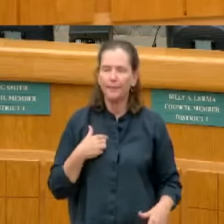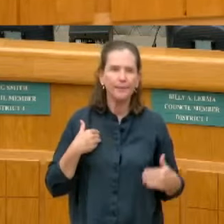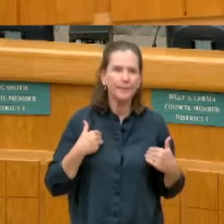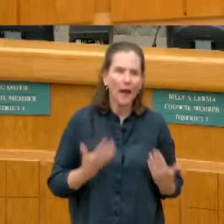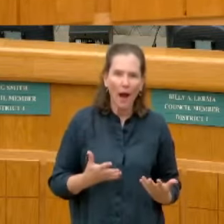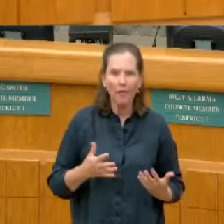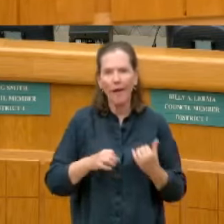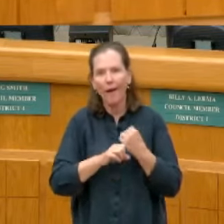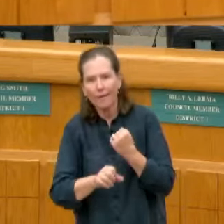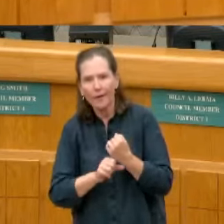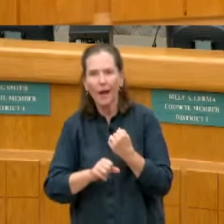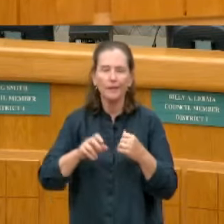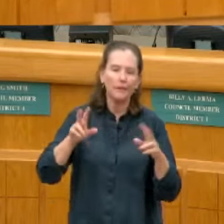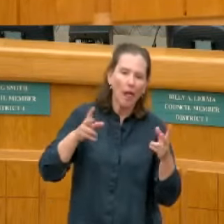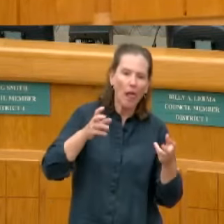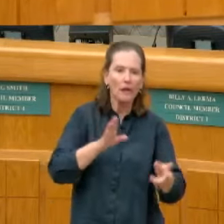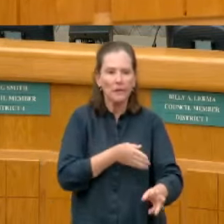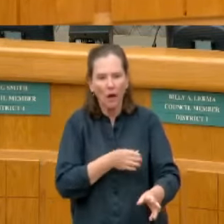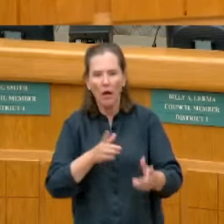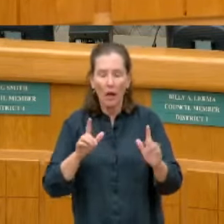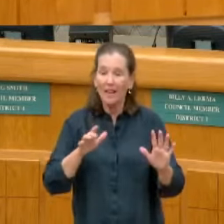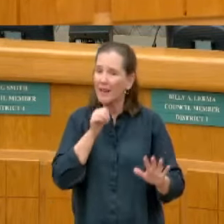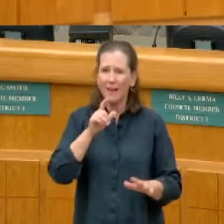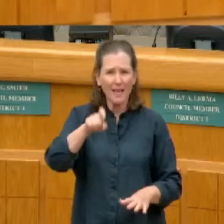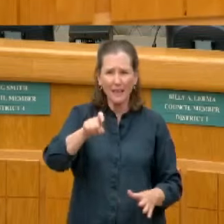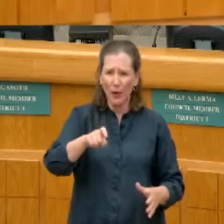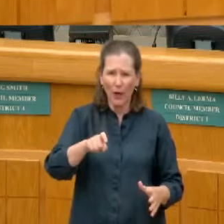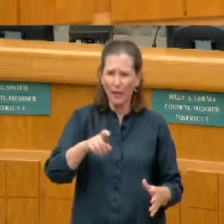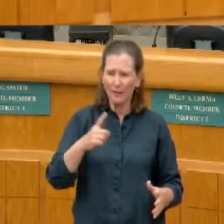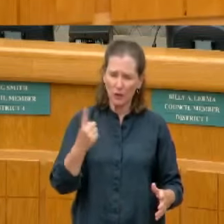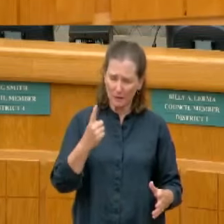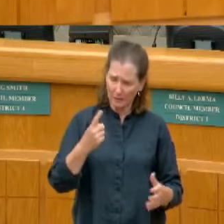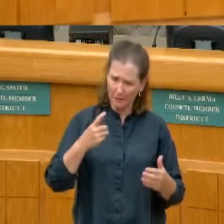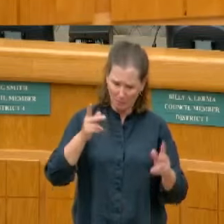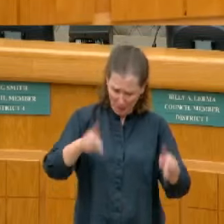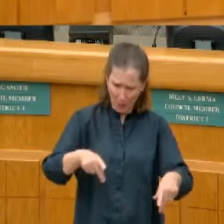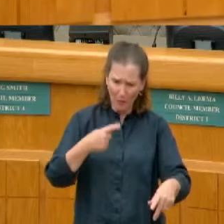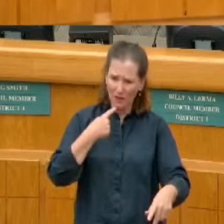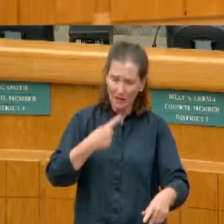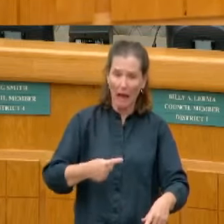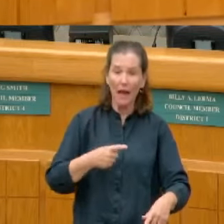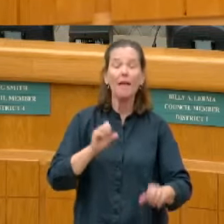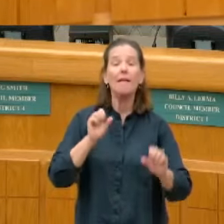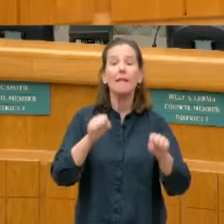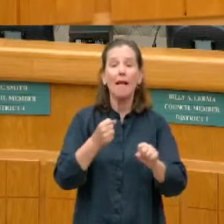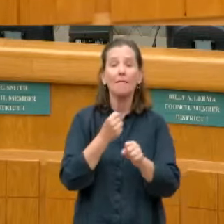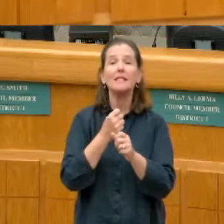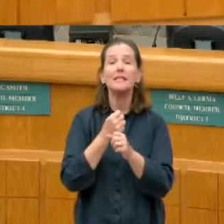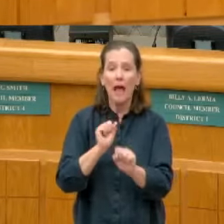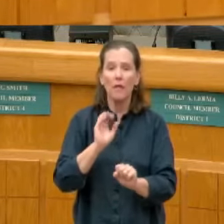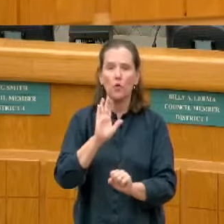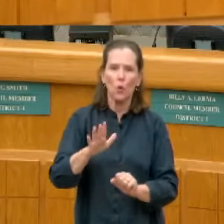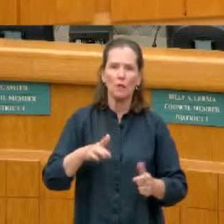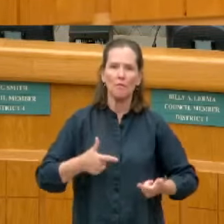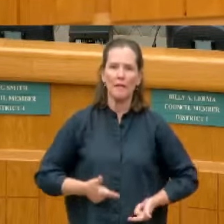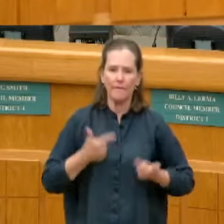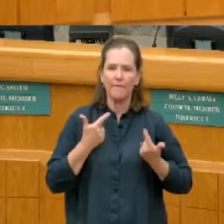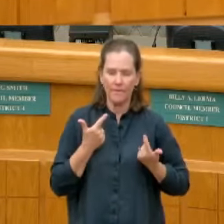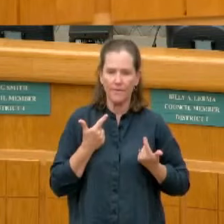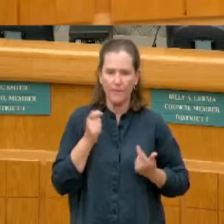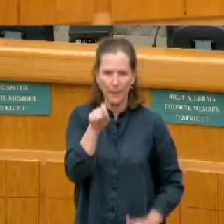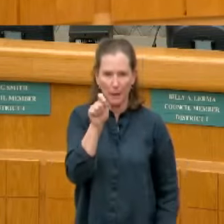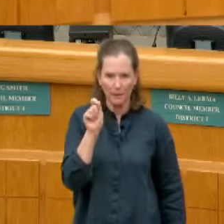it isn't necessary. You just need to say, it can save your life. I want to talk about the